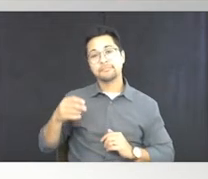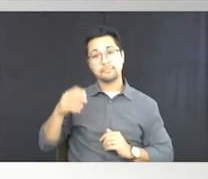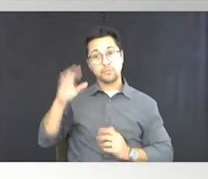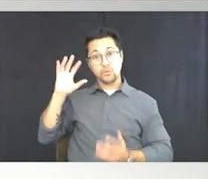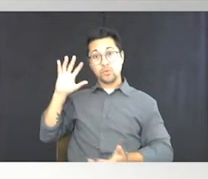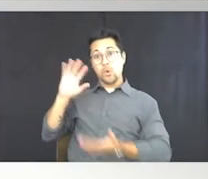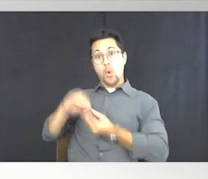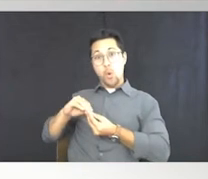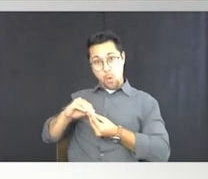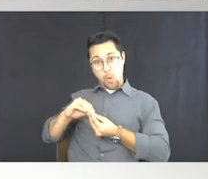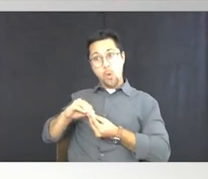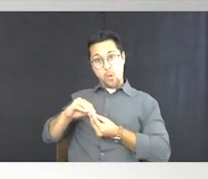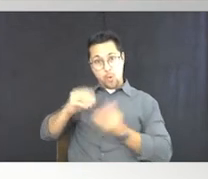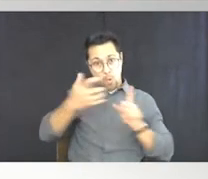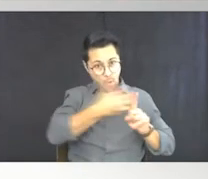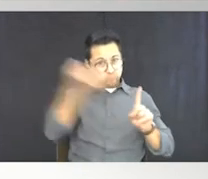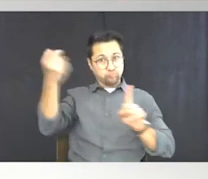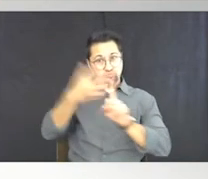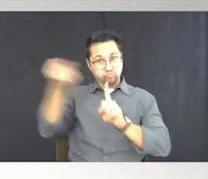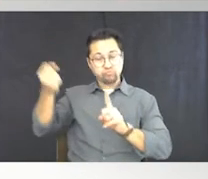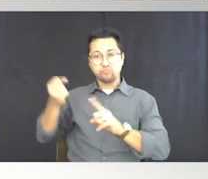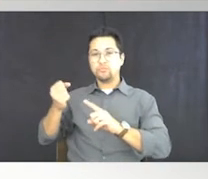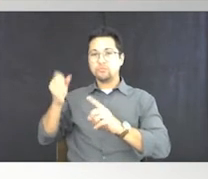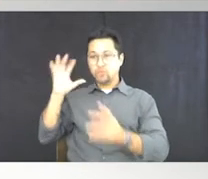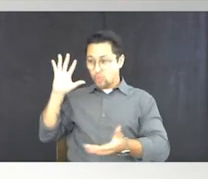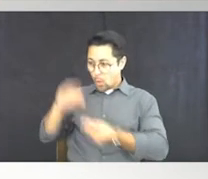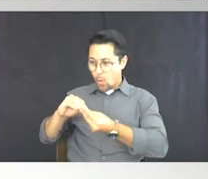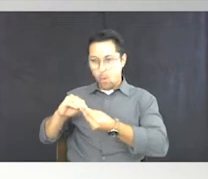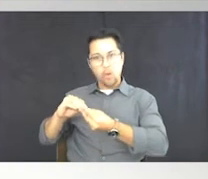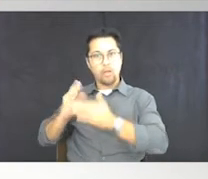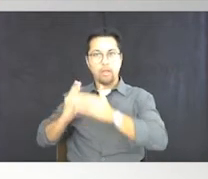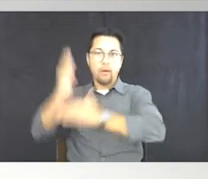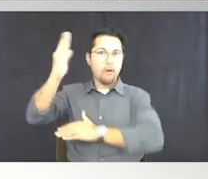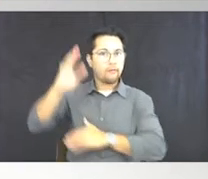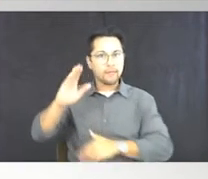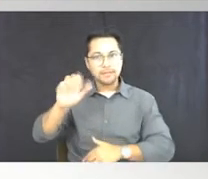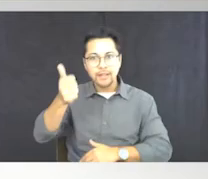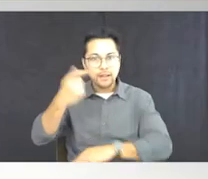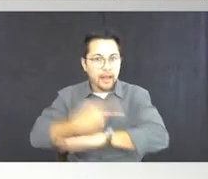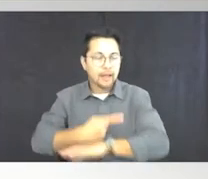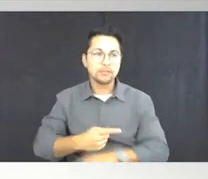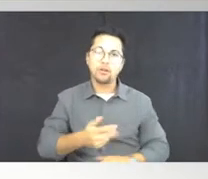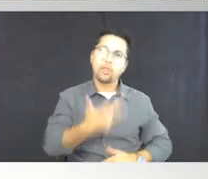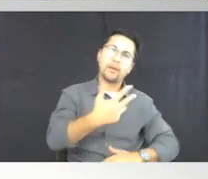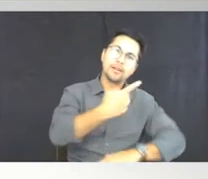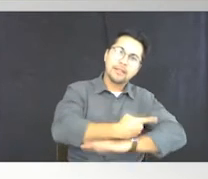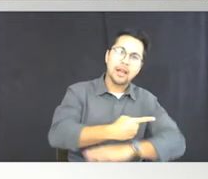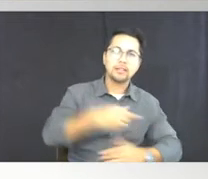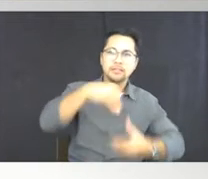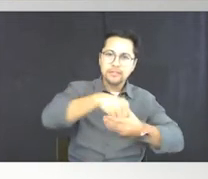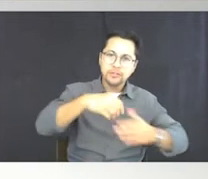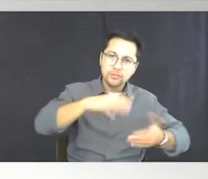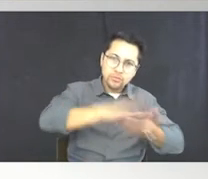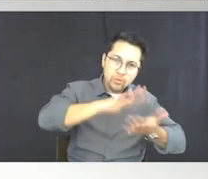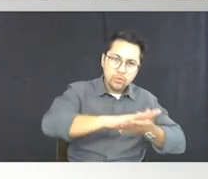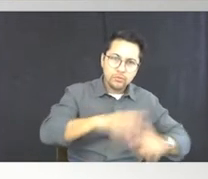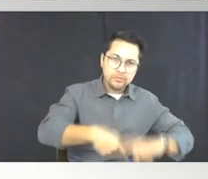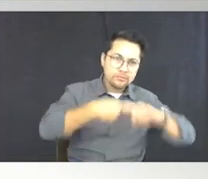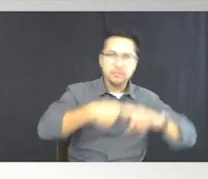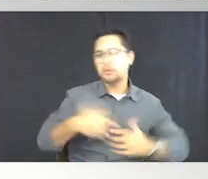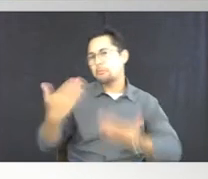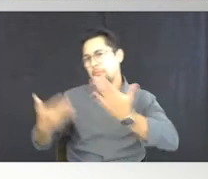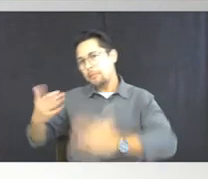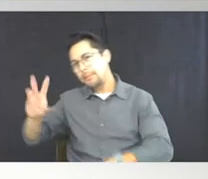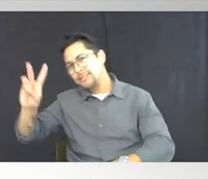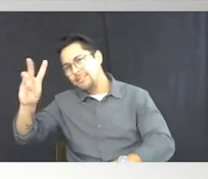total more than 10 days. So 3 days in school suspension and maybe 6 days out